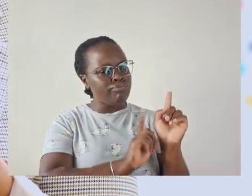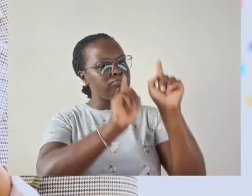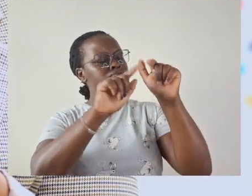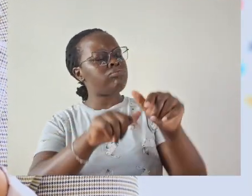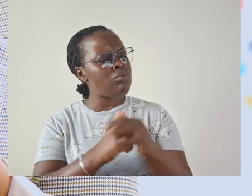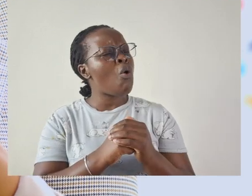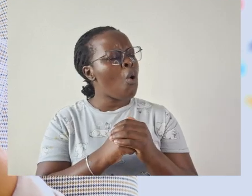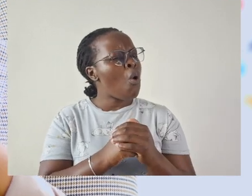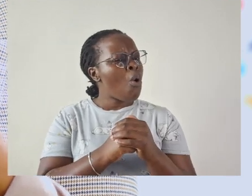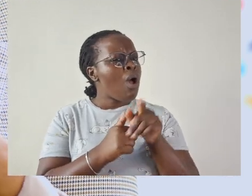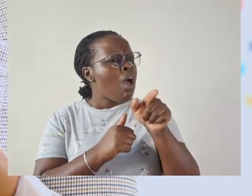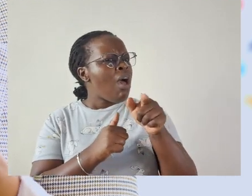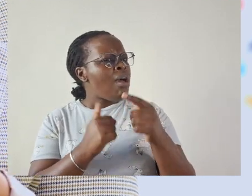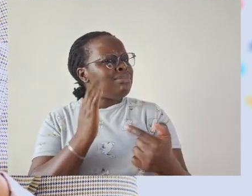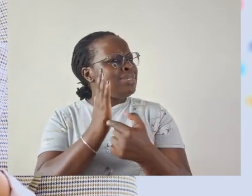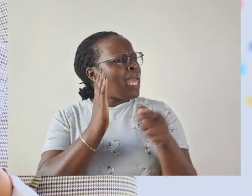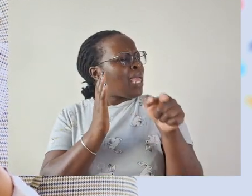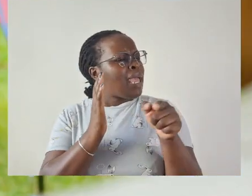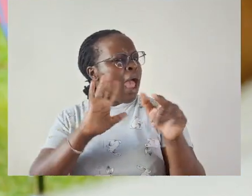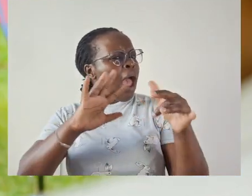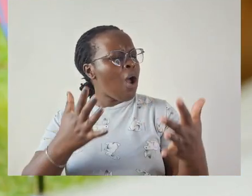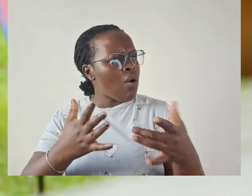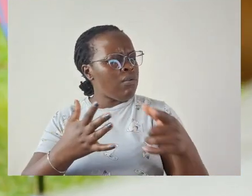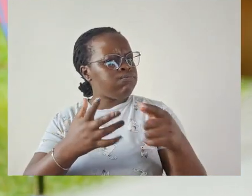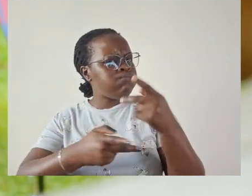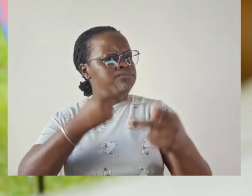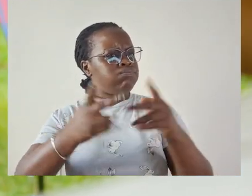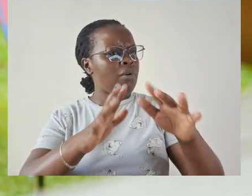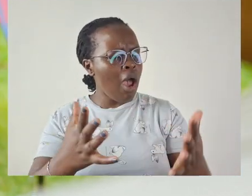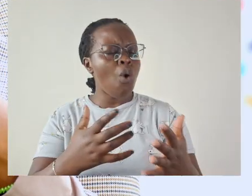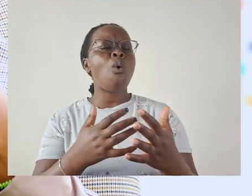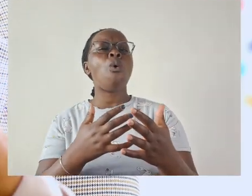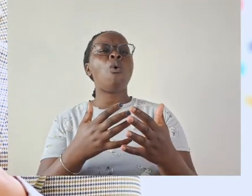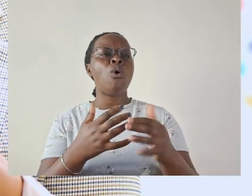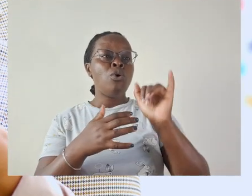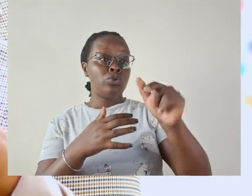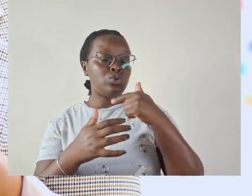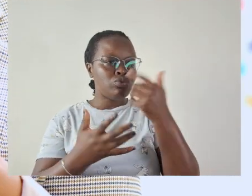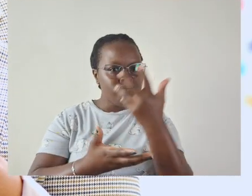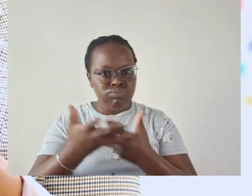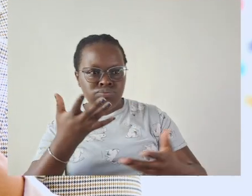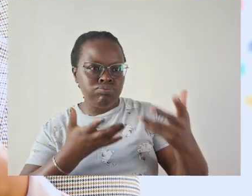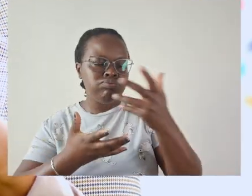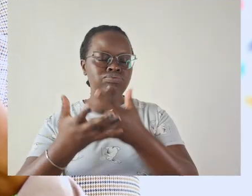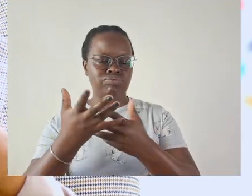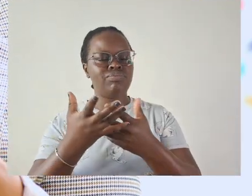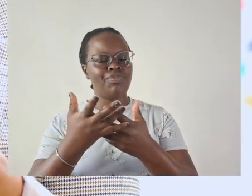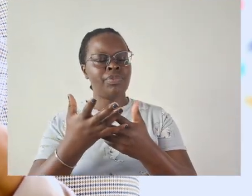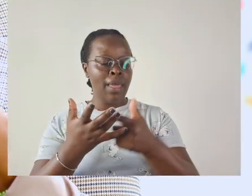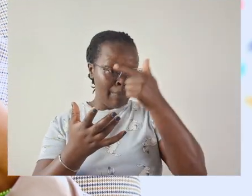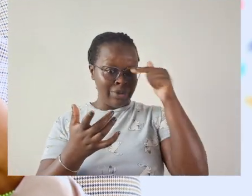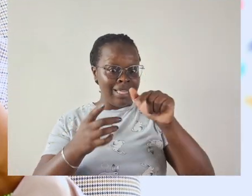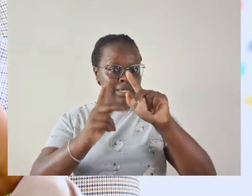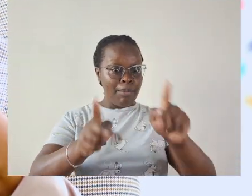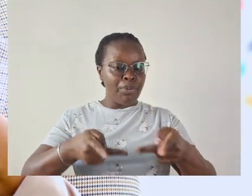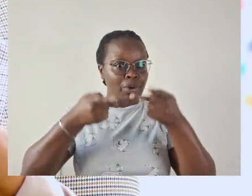what EdTech, how it should be regulated. In reality, they're the ones who are engaging with these products. These products are